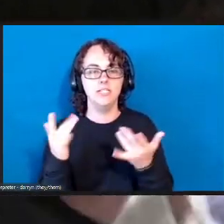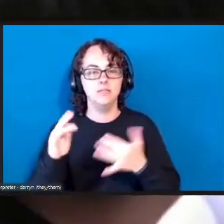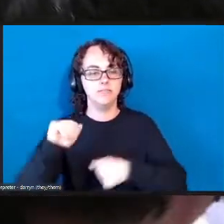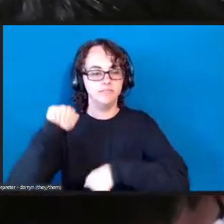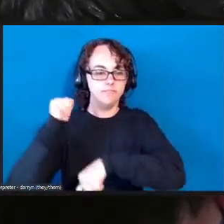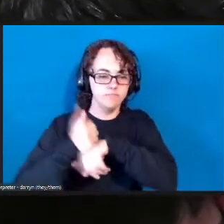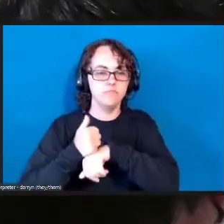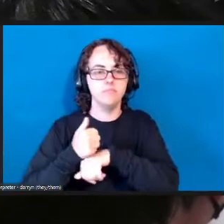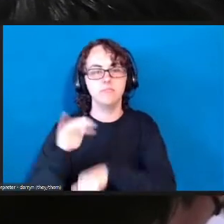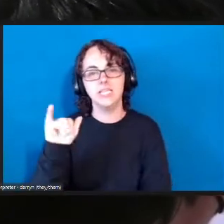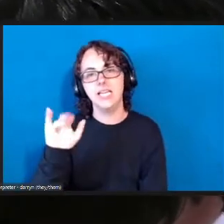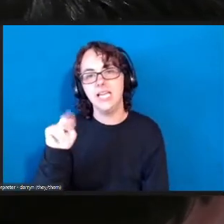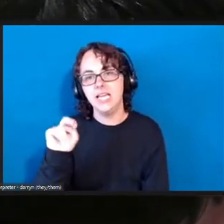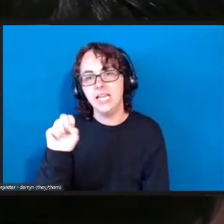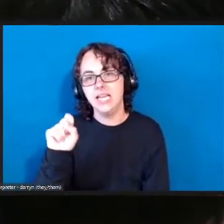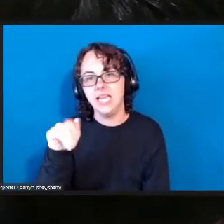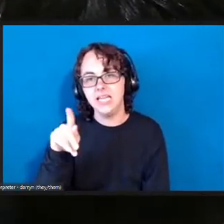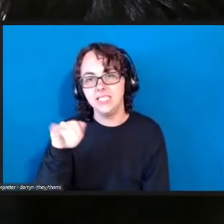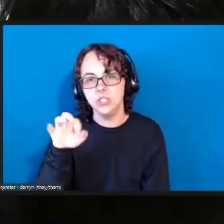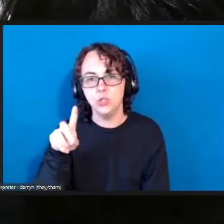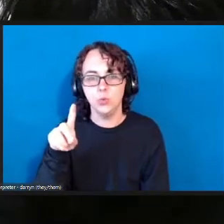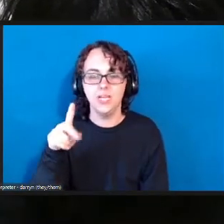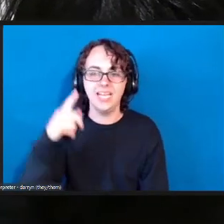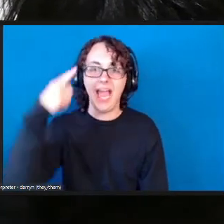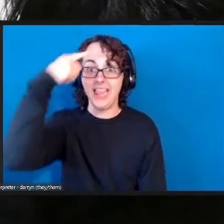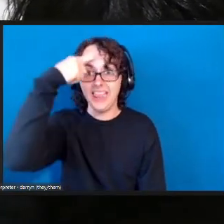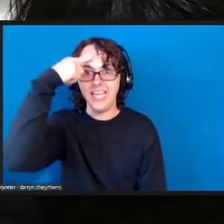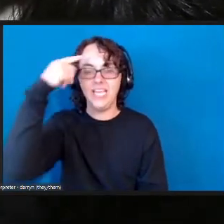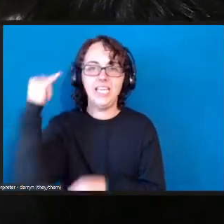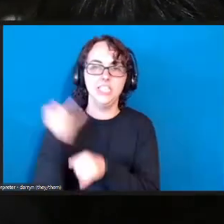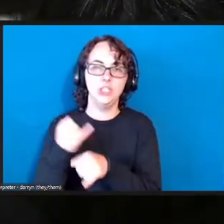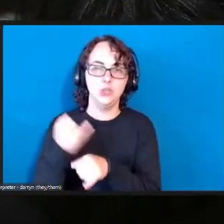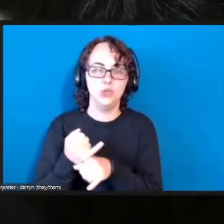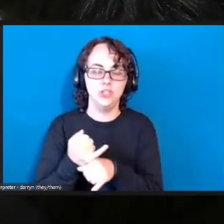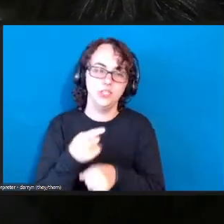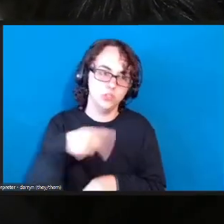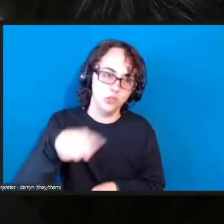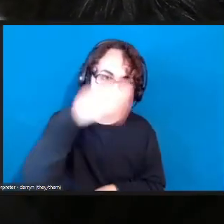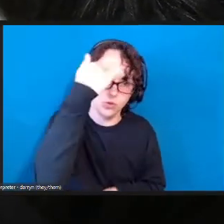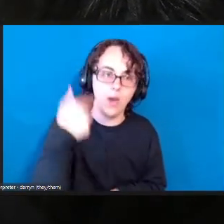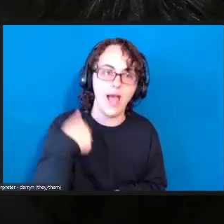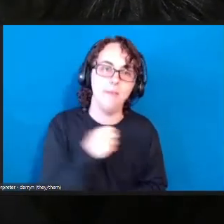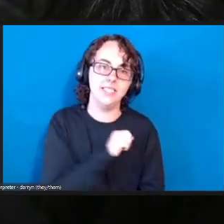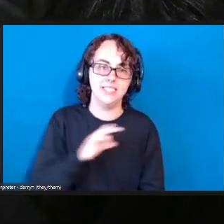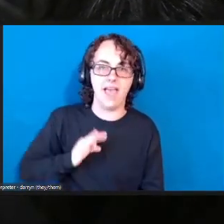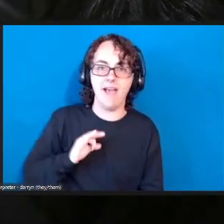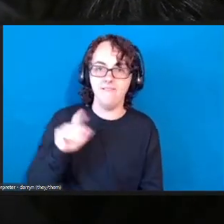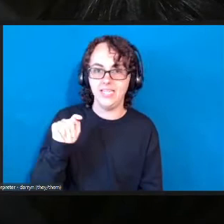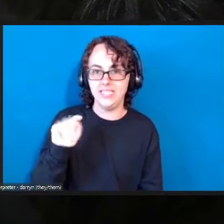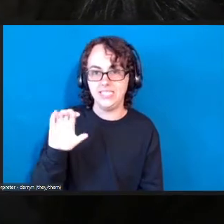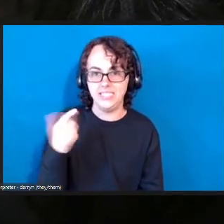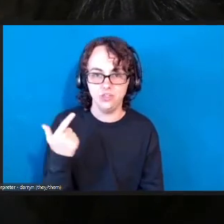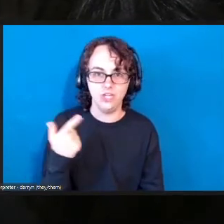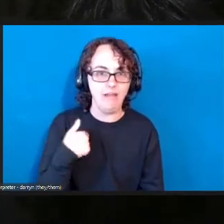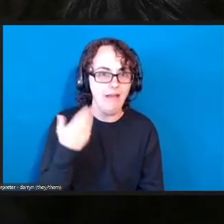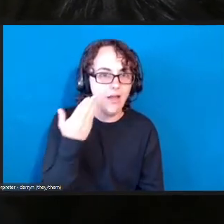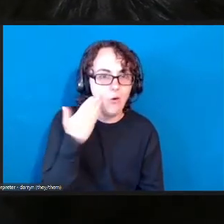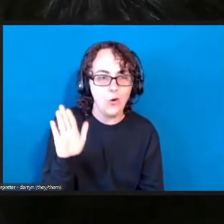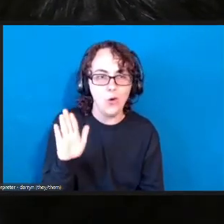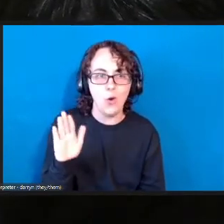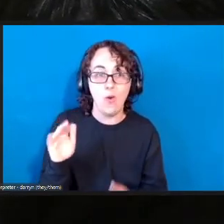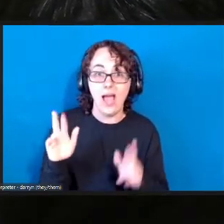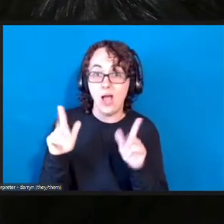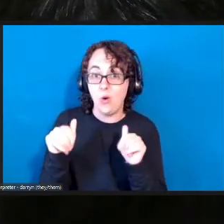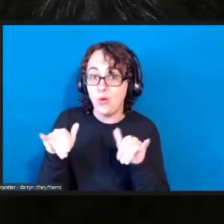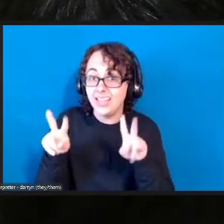and the irony is, I mean, you all know, like, I am a staff member at TCG. I don't know how live and open this conversation is, but